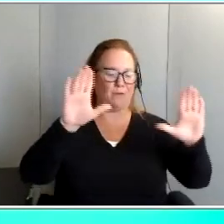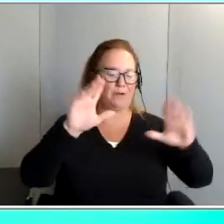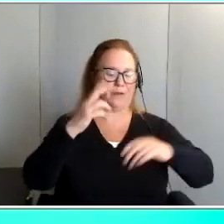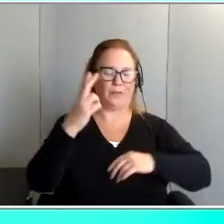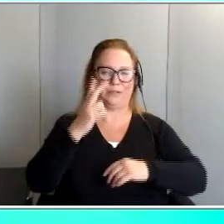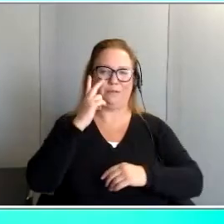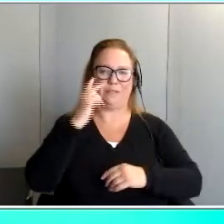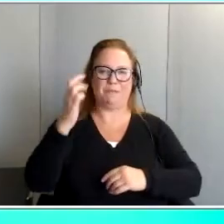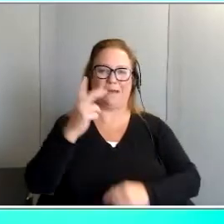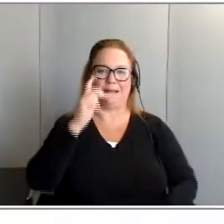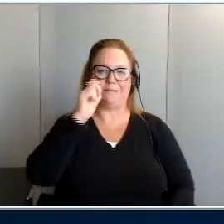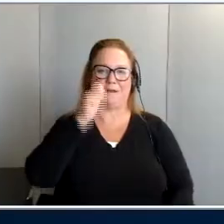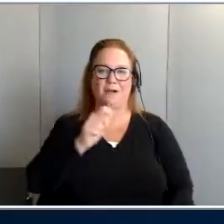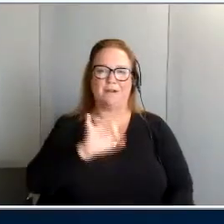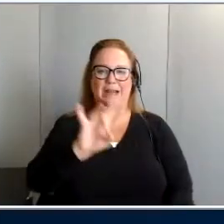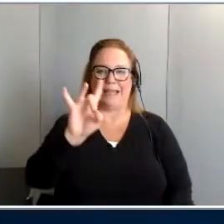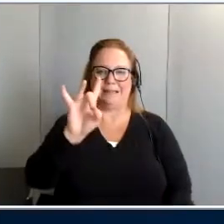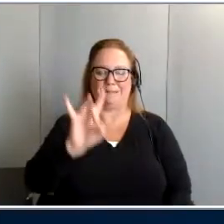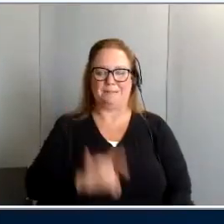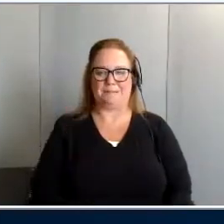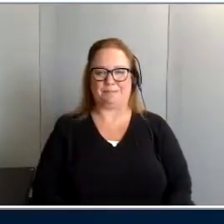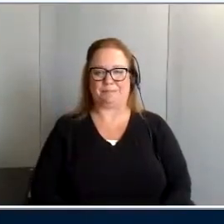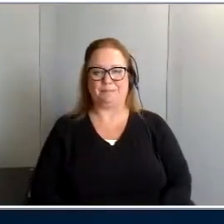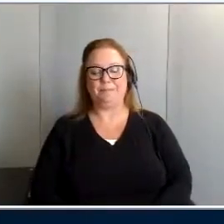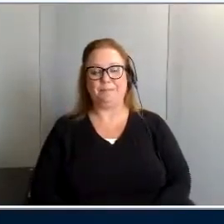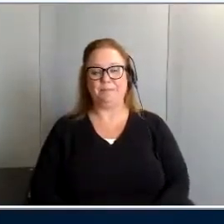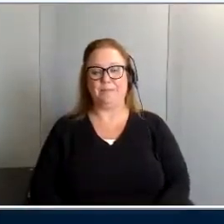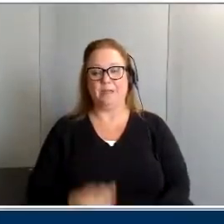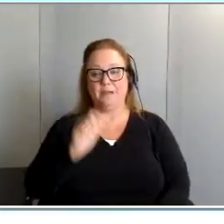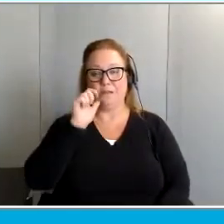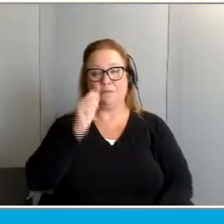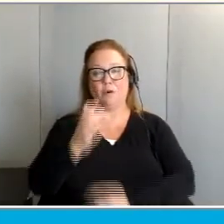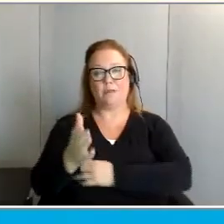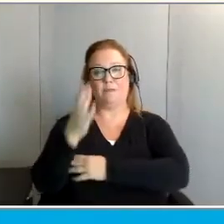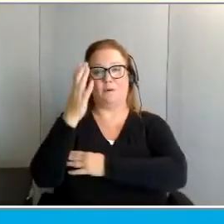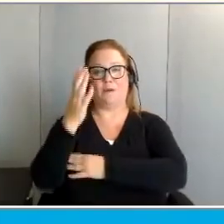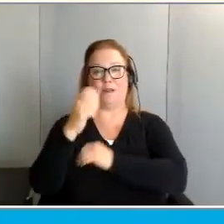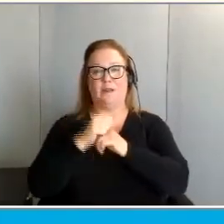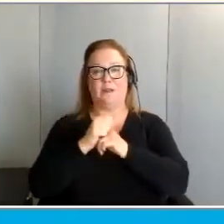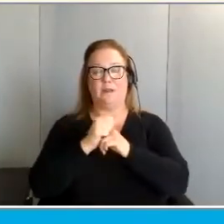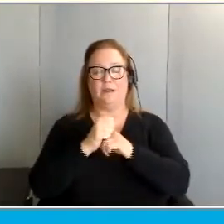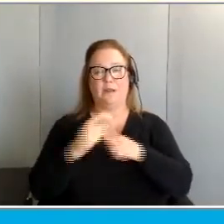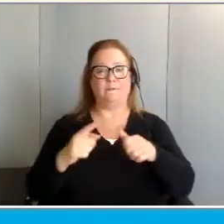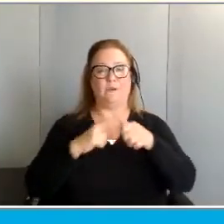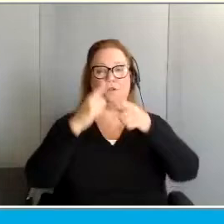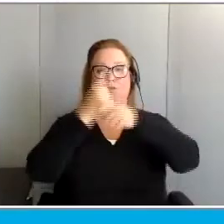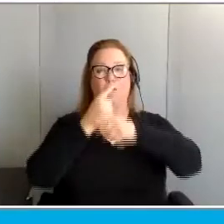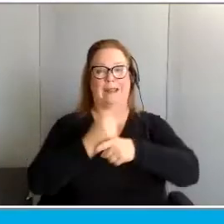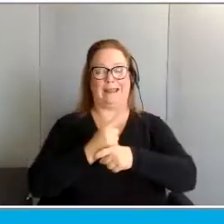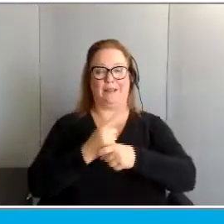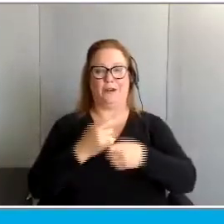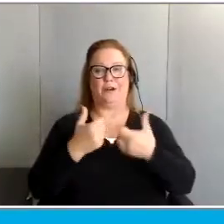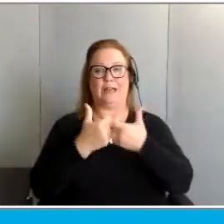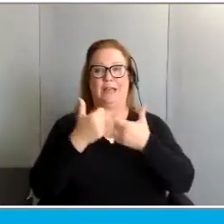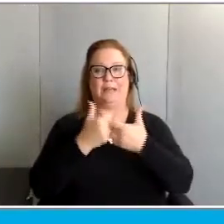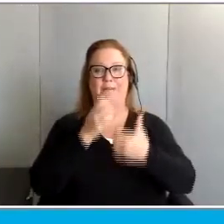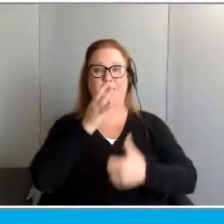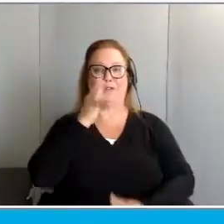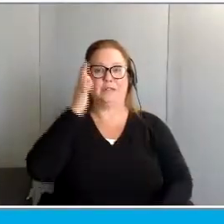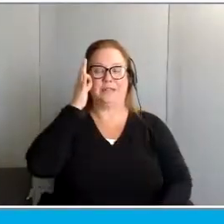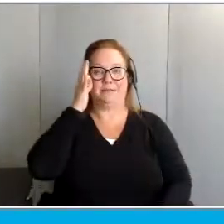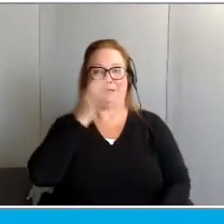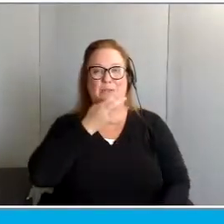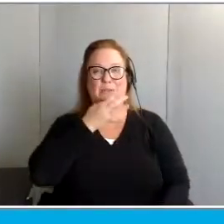here tomorrow at 8. Coming up tomorrow on the Morning Medical Update. The first regular season game for the Chiefs is just days